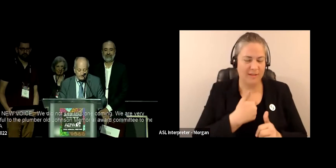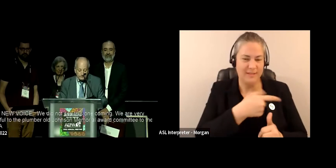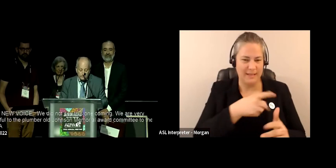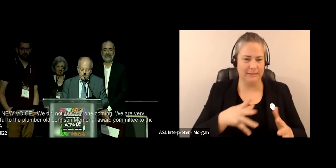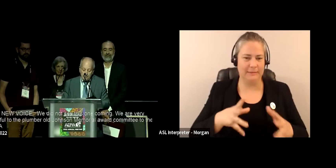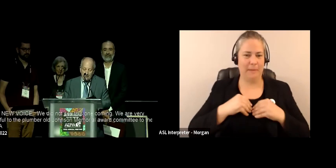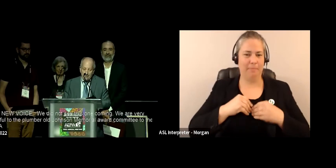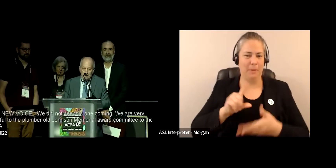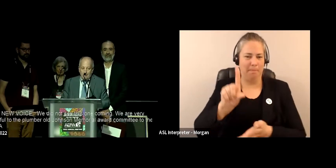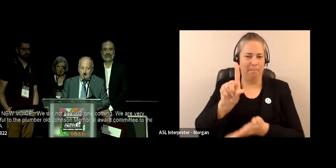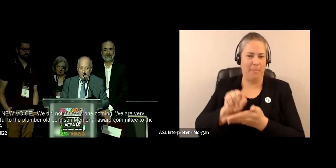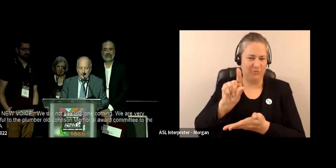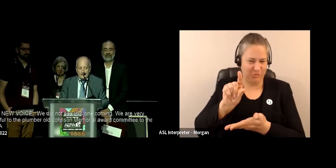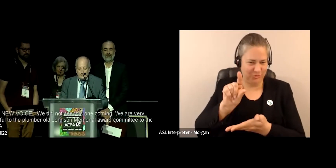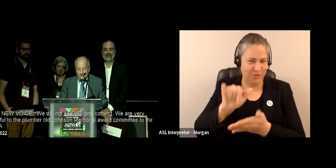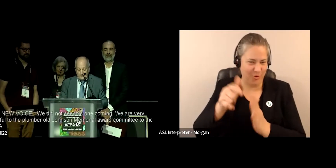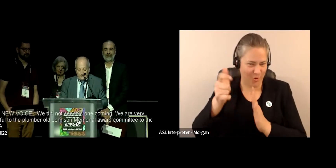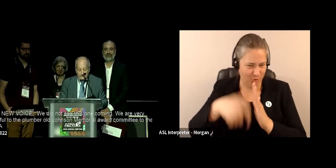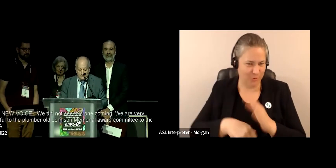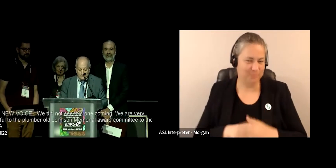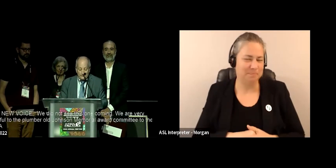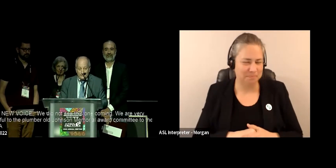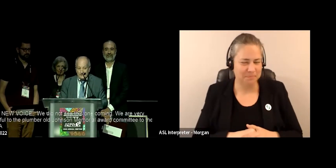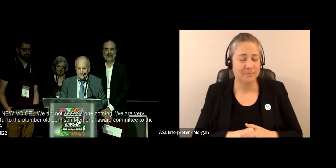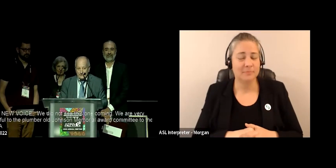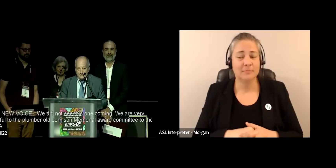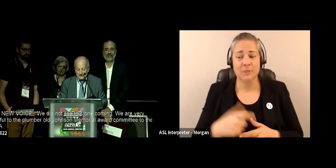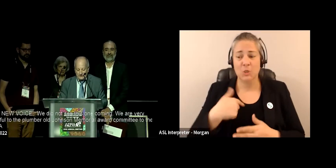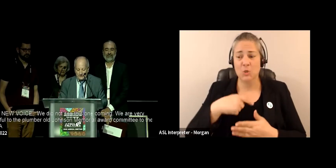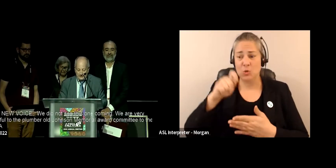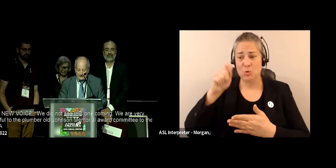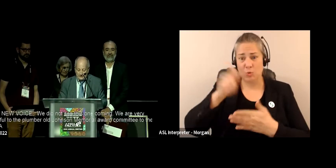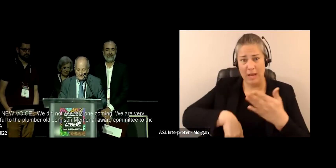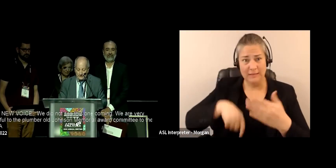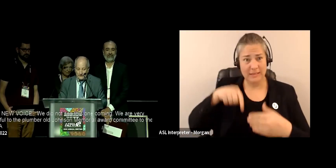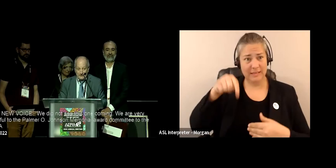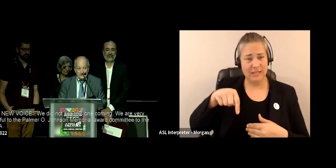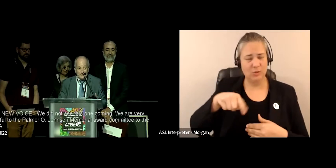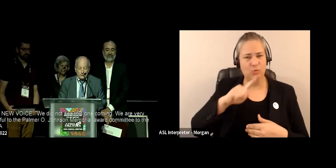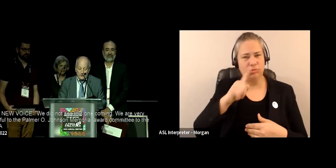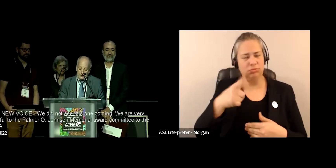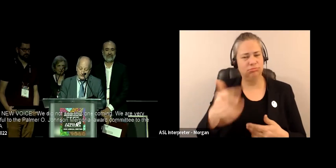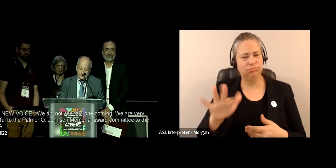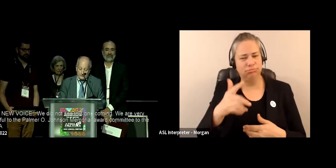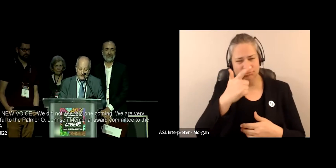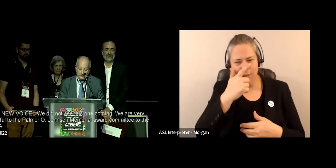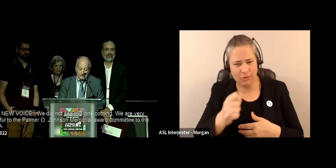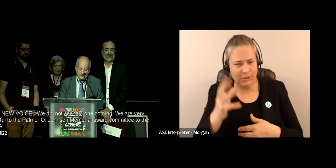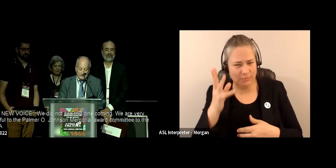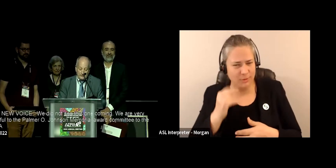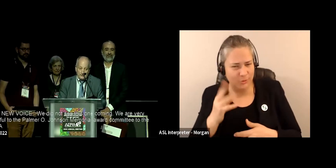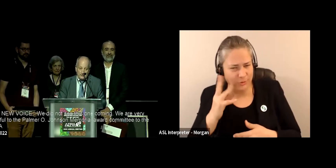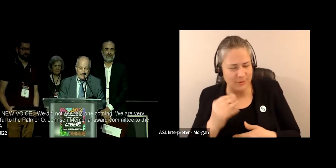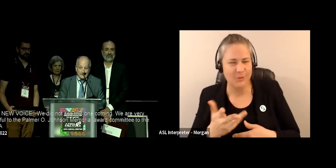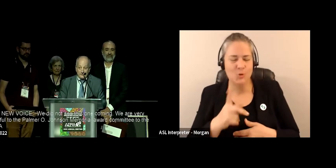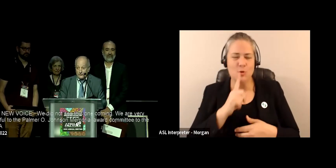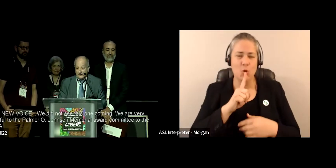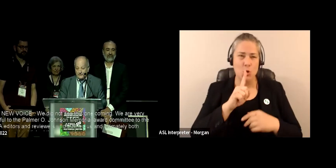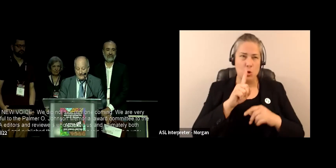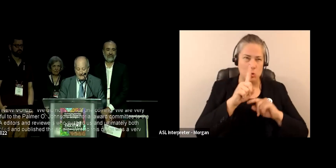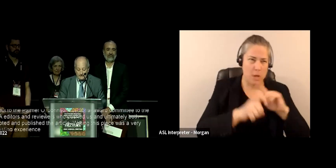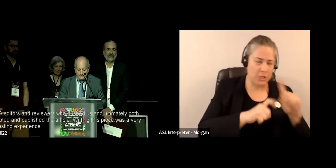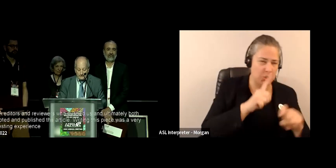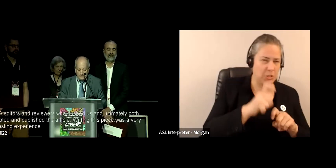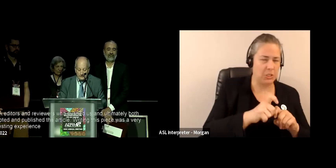article. Writing this piece was a very interesting experience, from the initial questions and premises and